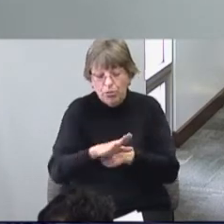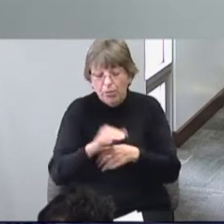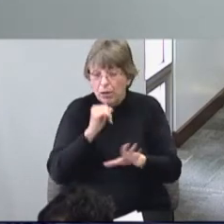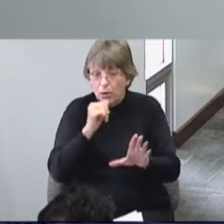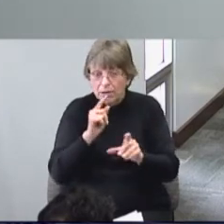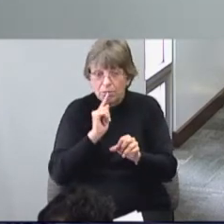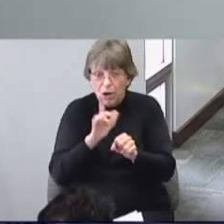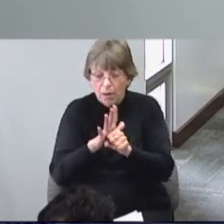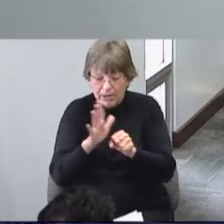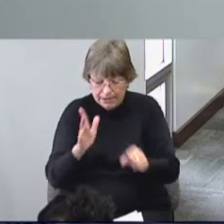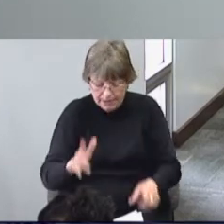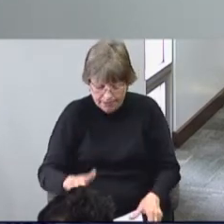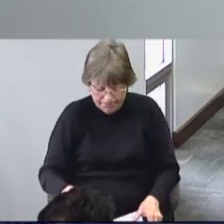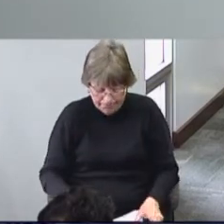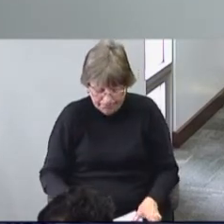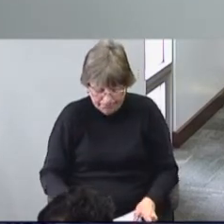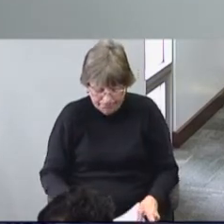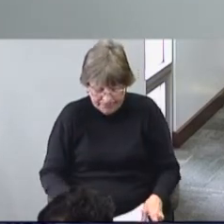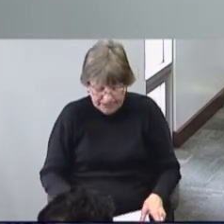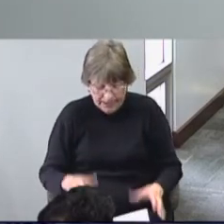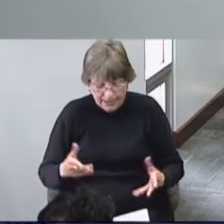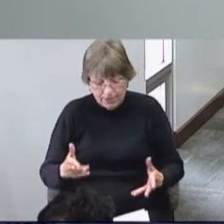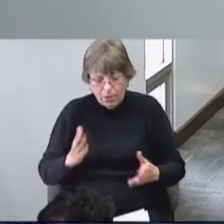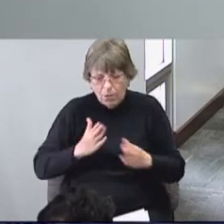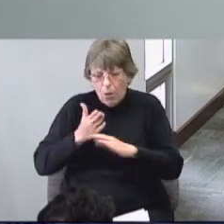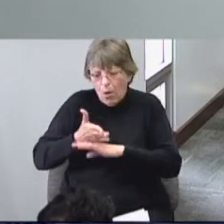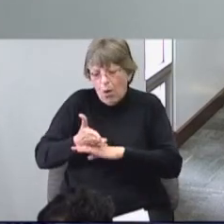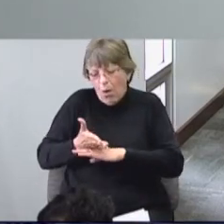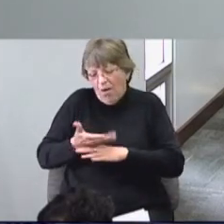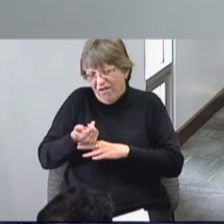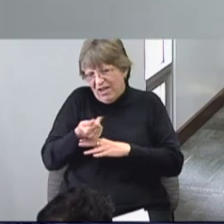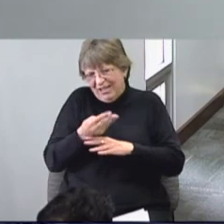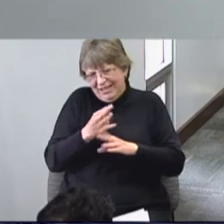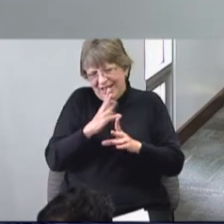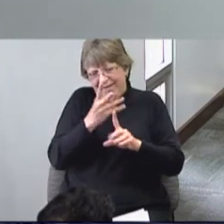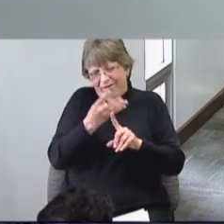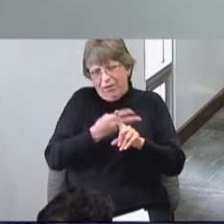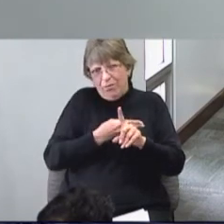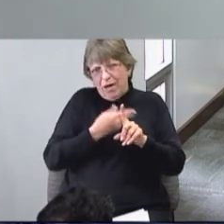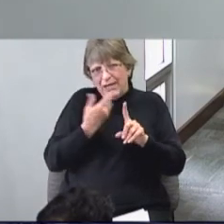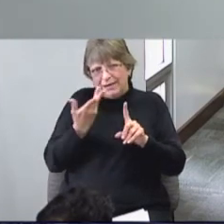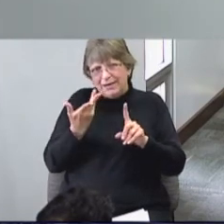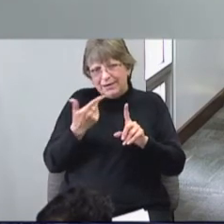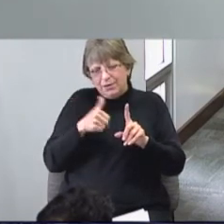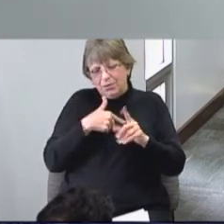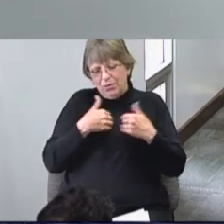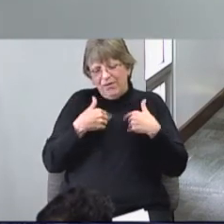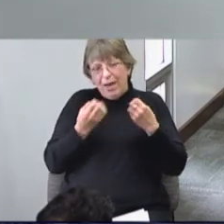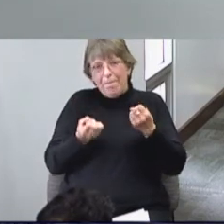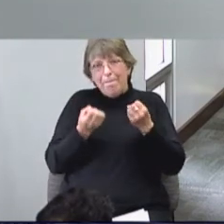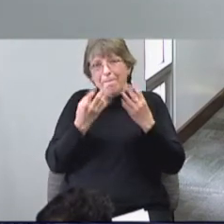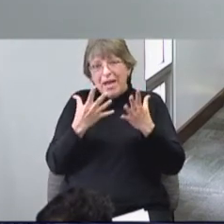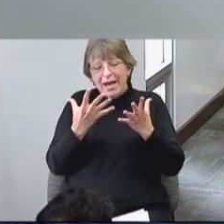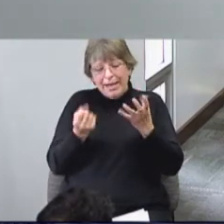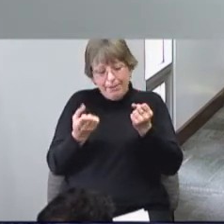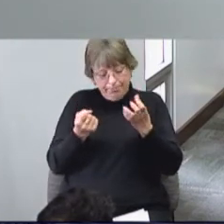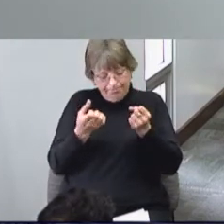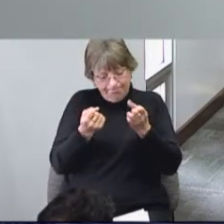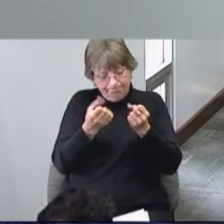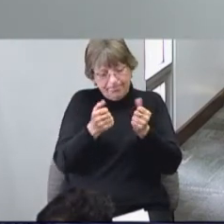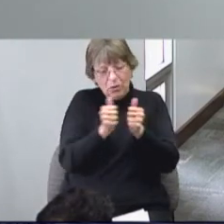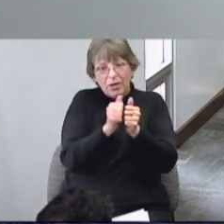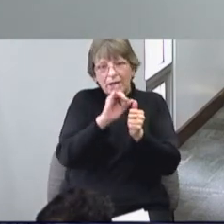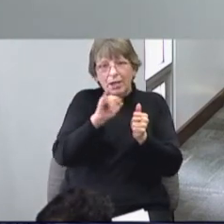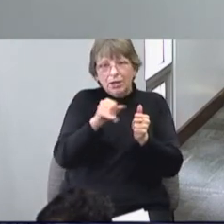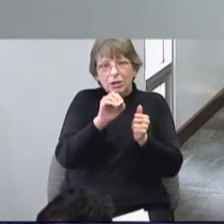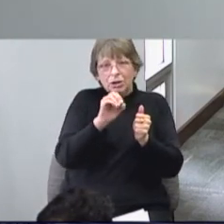guaranteed. And so over the past several months, we've had numerous conversations with Joshua